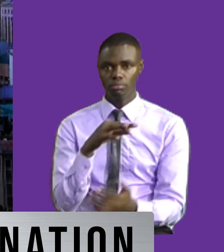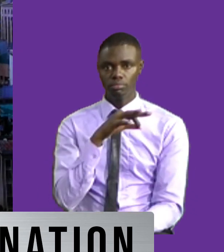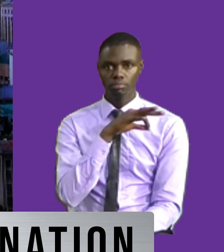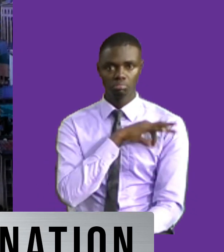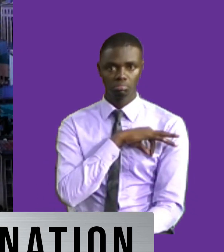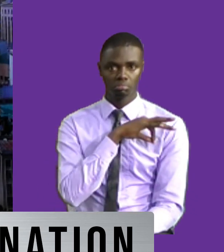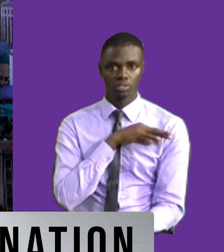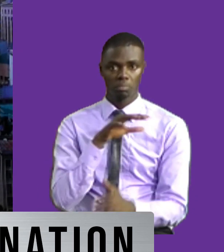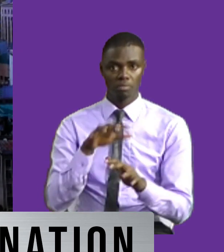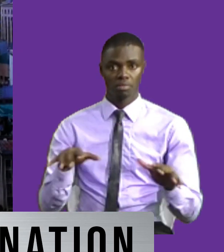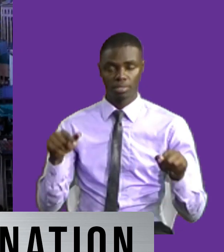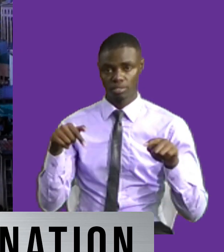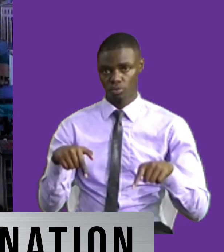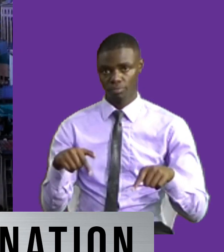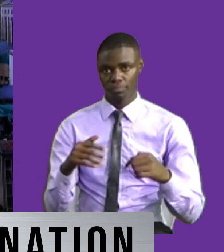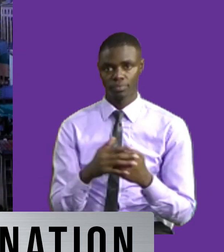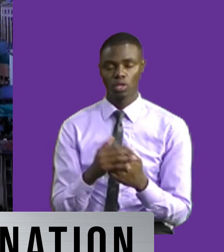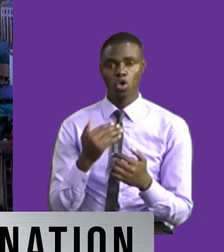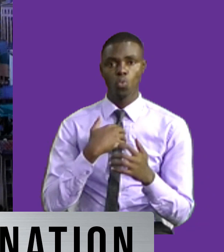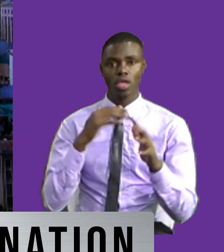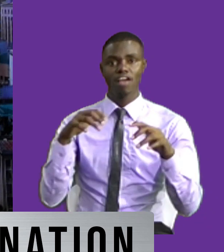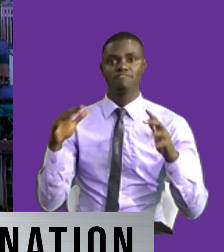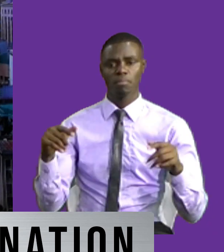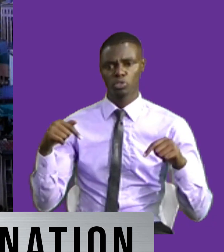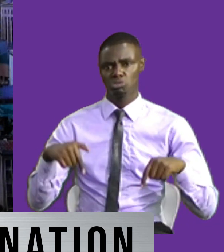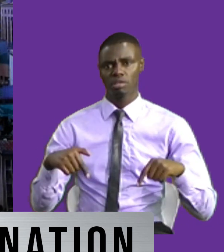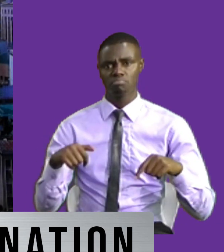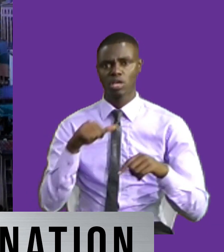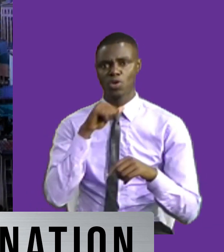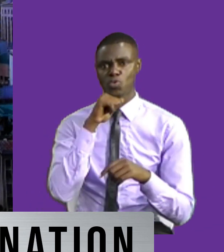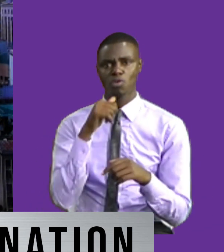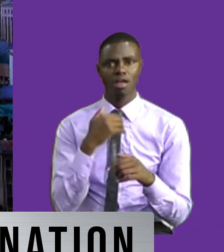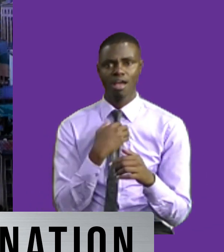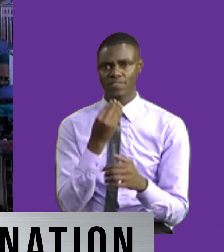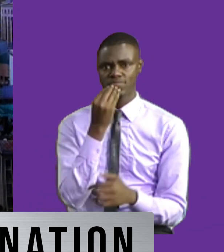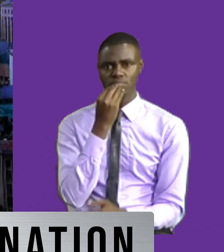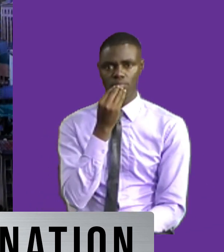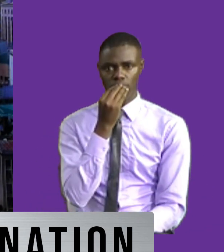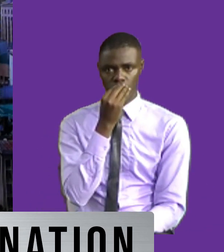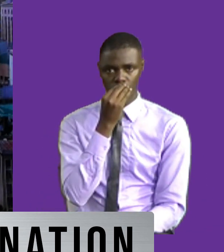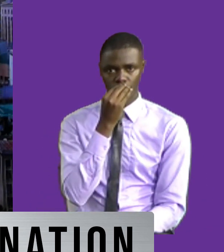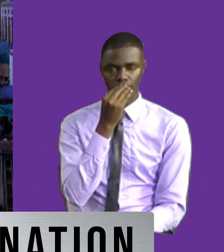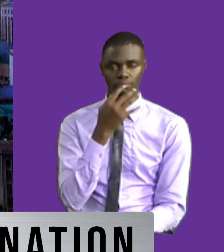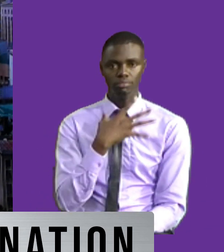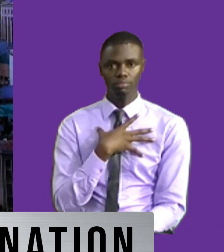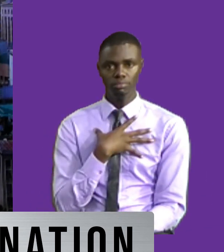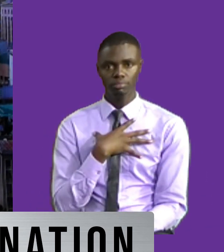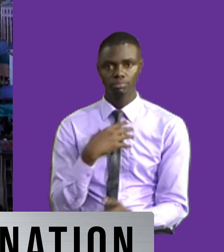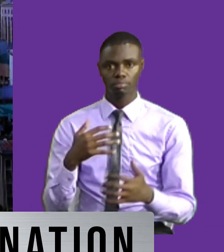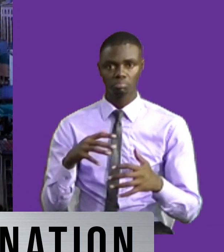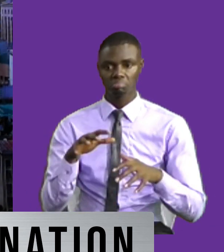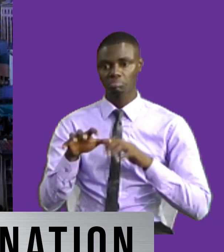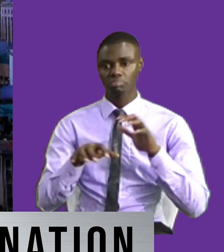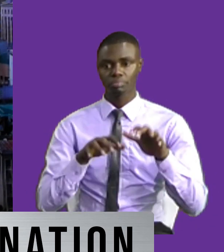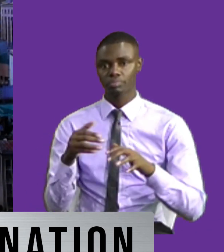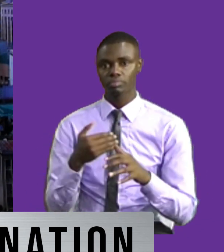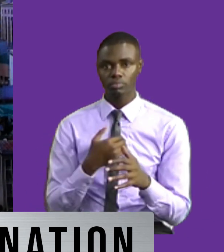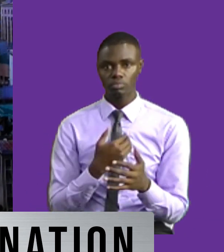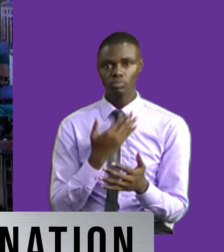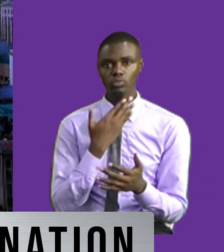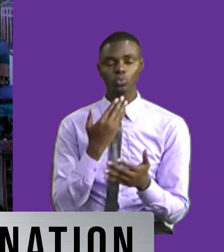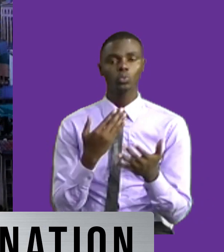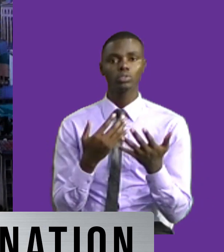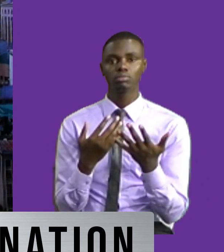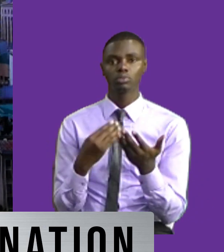venture today. We've got farmers today who do not have pasture and they have got livestock and they would like to buy balers